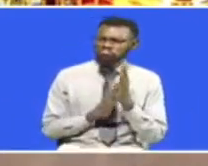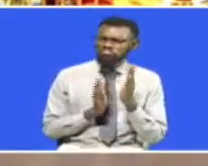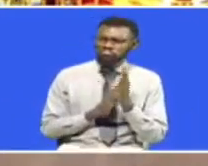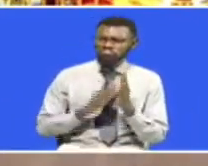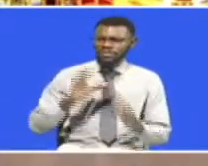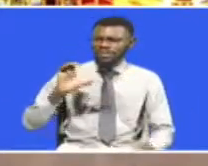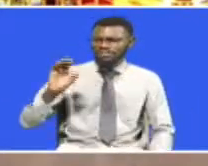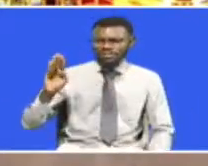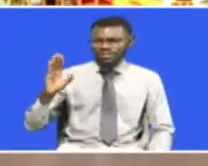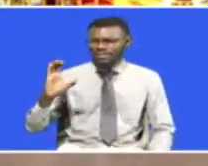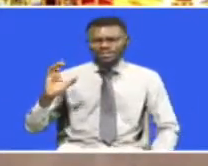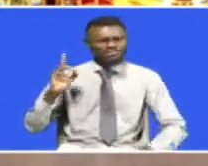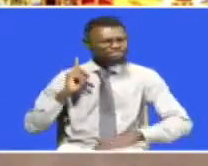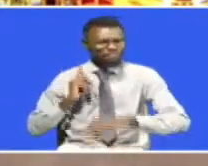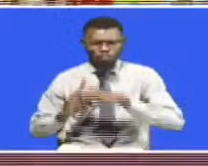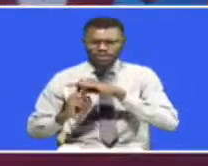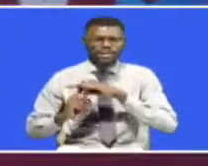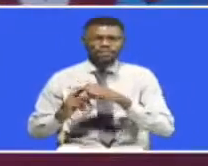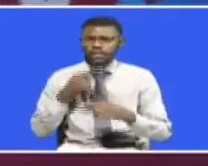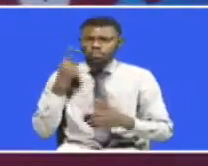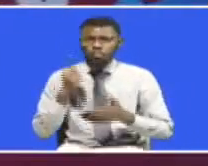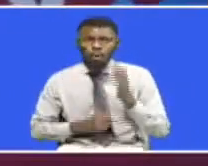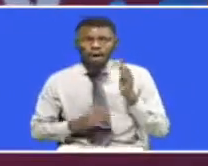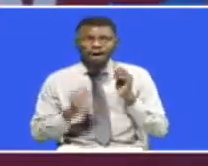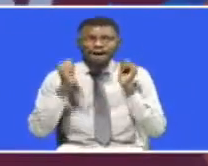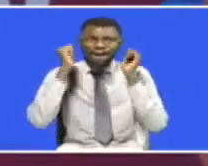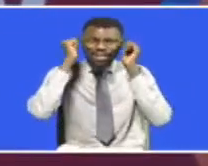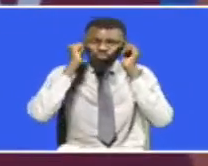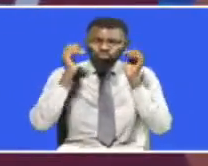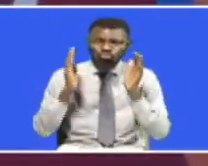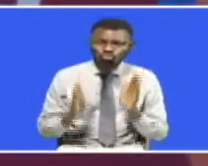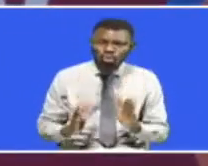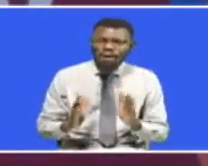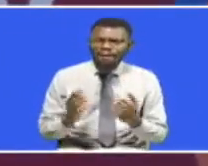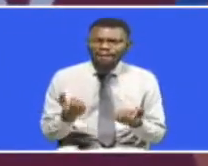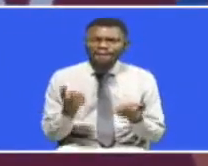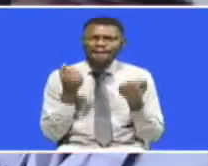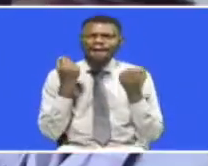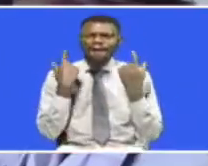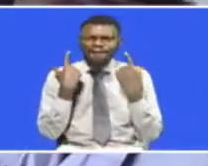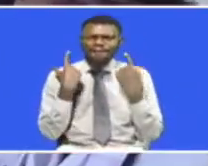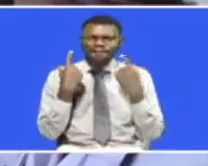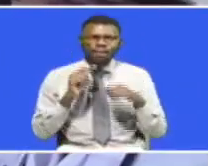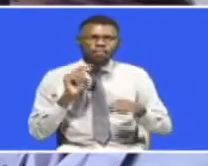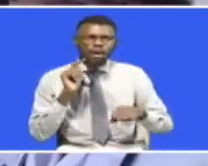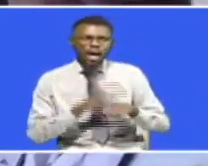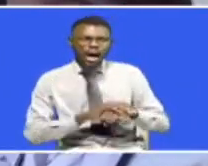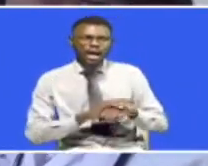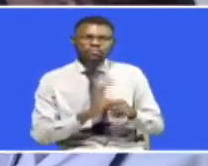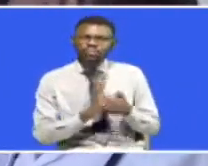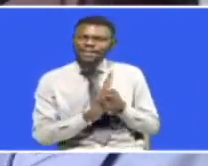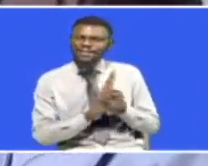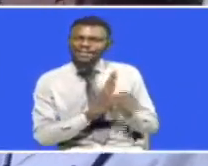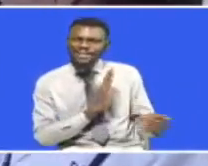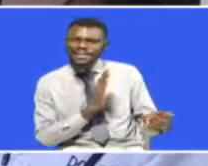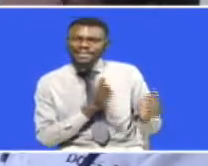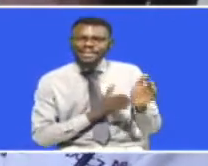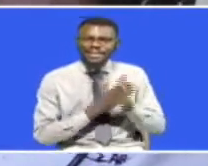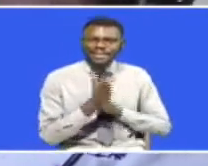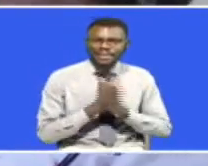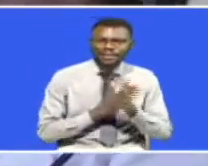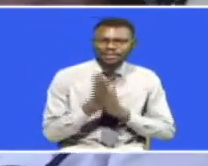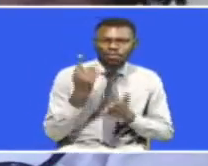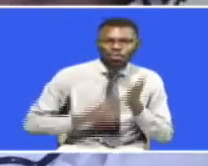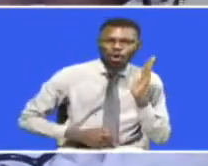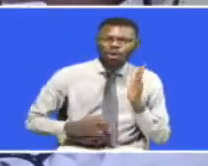na kusema kuwa umewapa wanafunzi nafasi ya kuelewa mapema taaluma ambayo wangependa kujiunga nayo baada ya